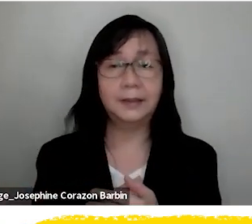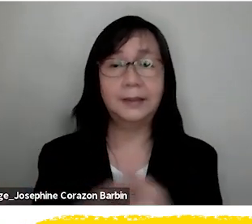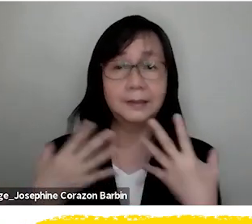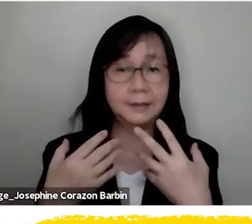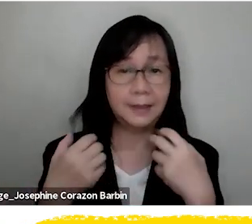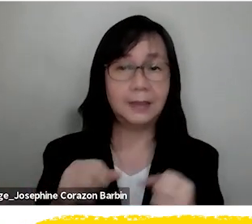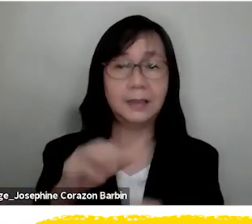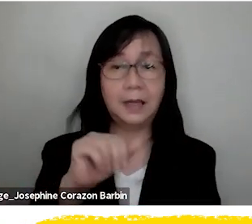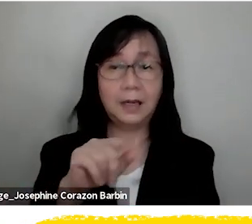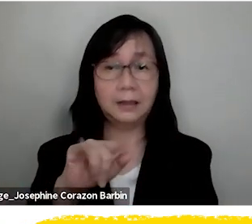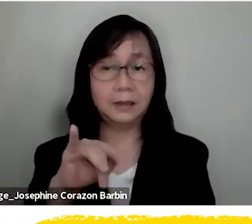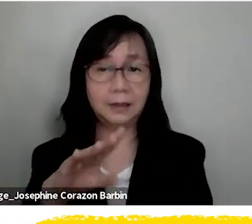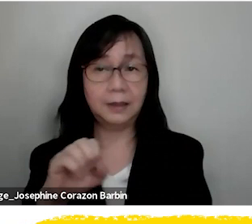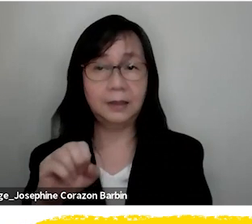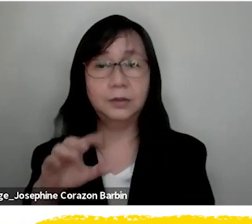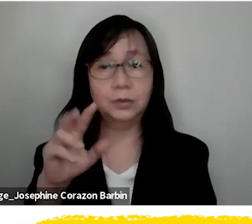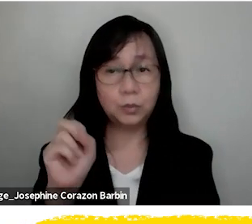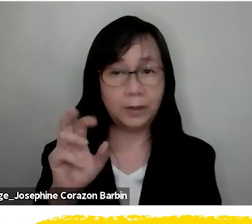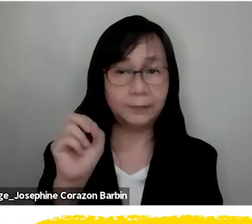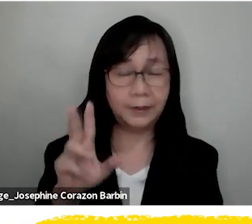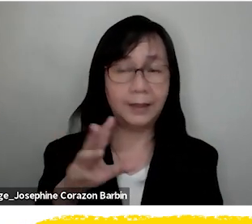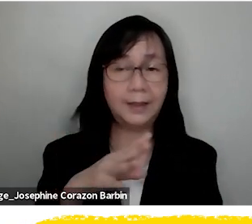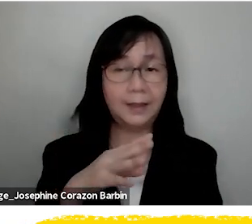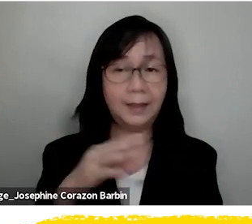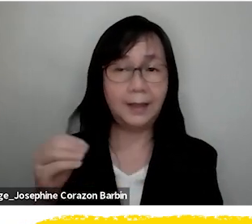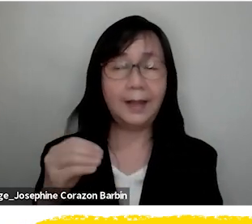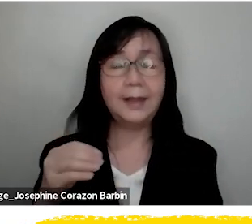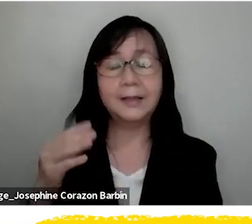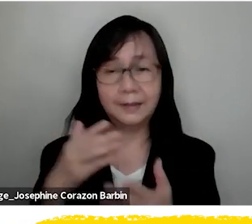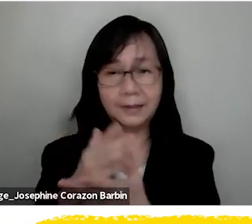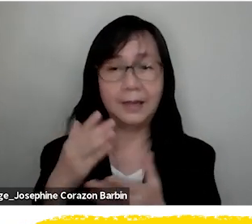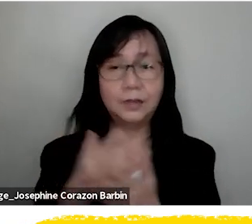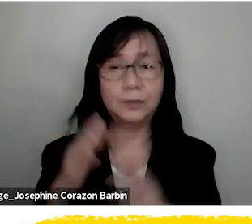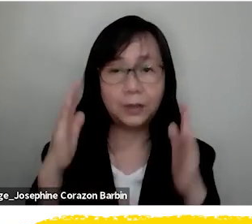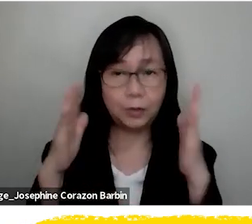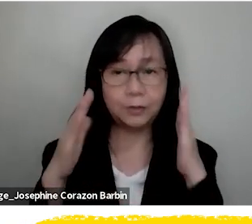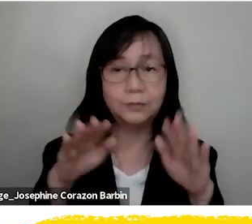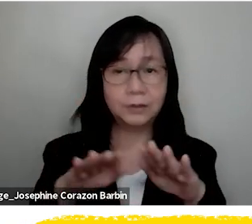Article 12 of the CRC and the right to be heard of children.